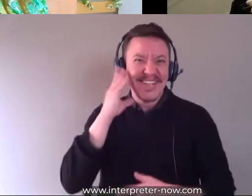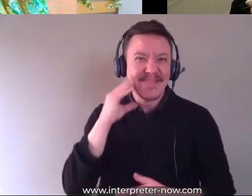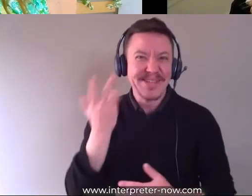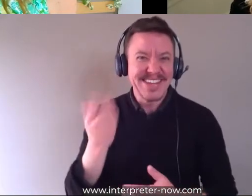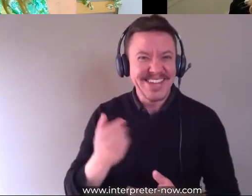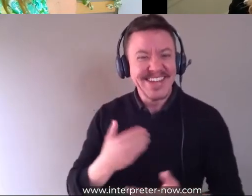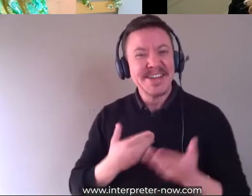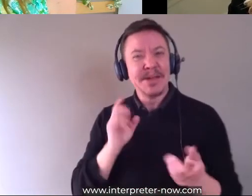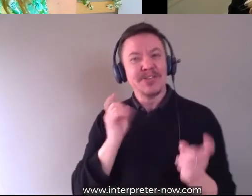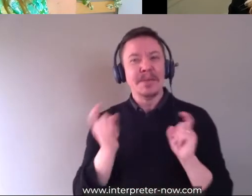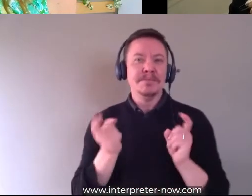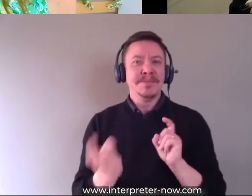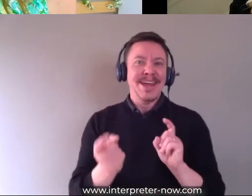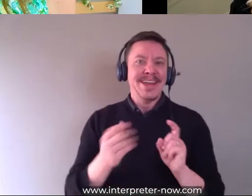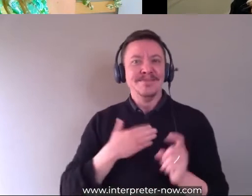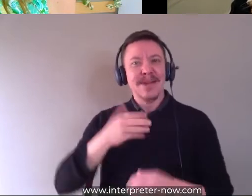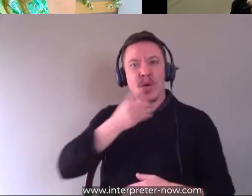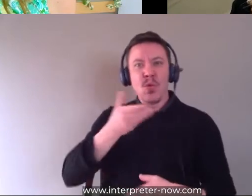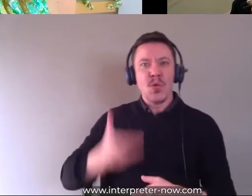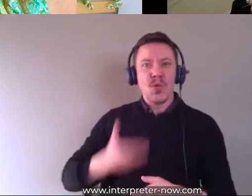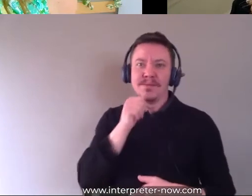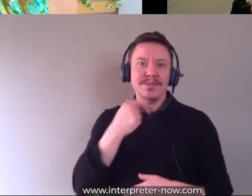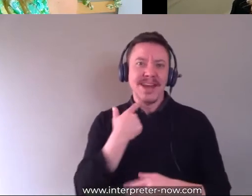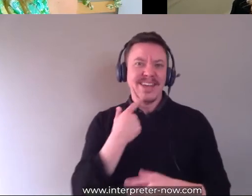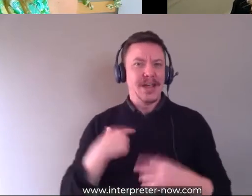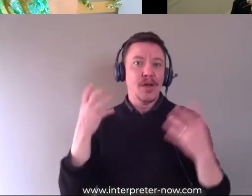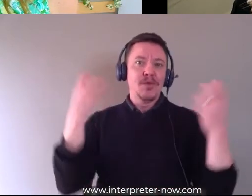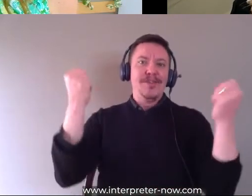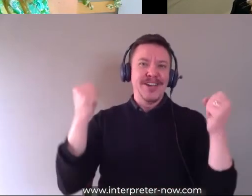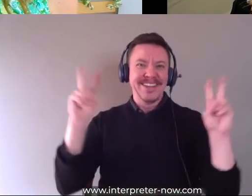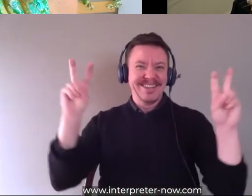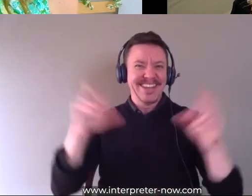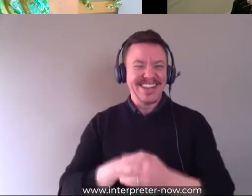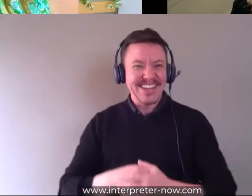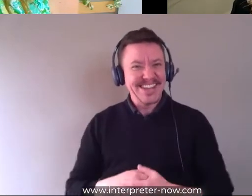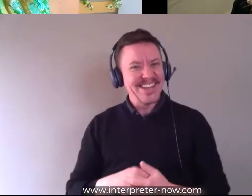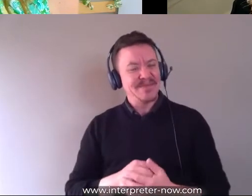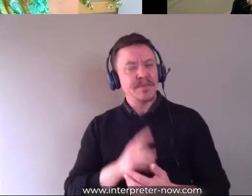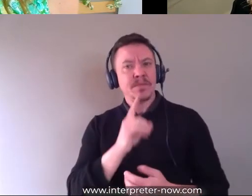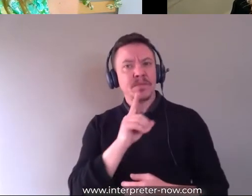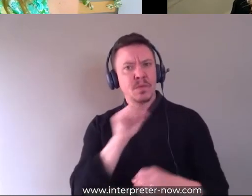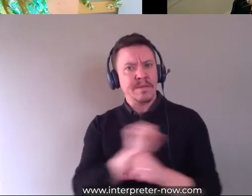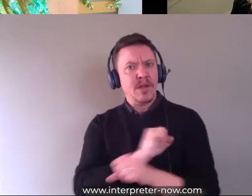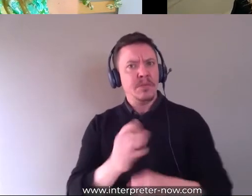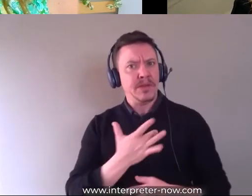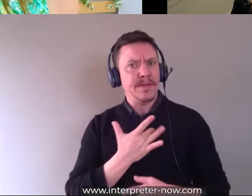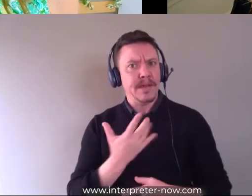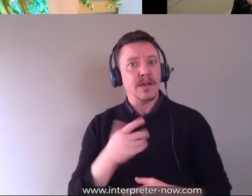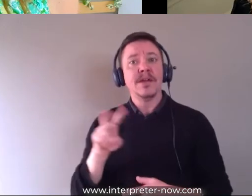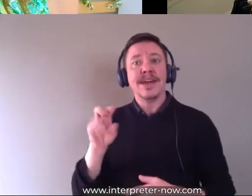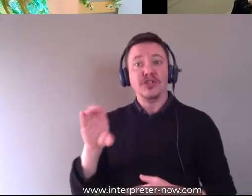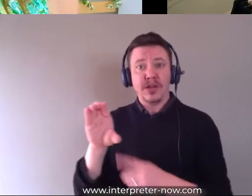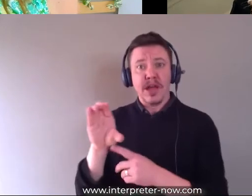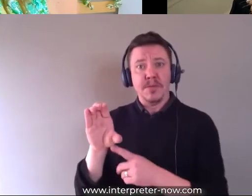amend my introduction to not say recovering, because I very much feel that venture is actually